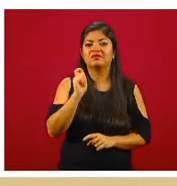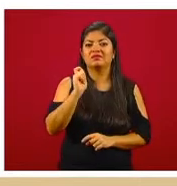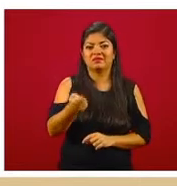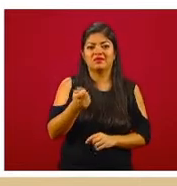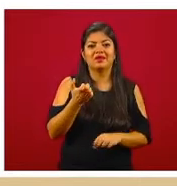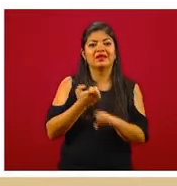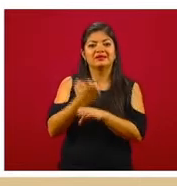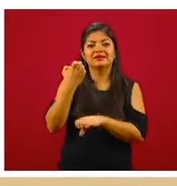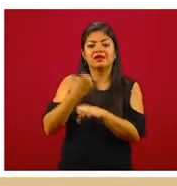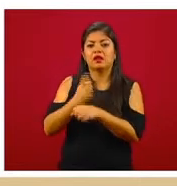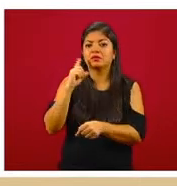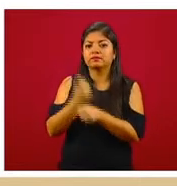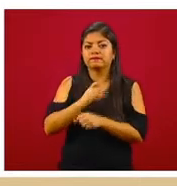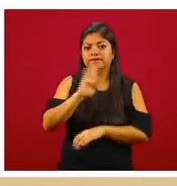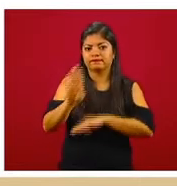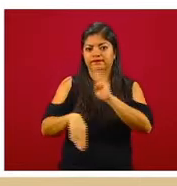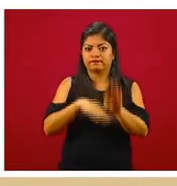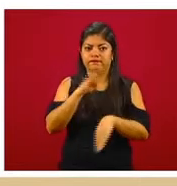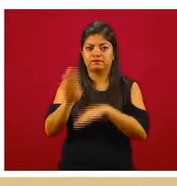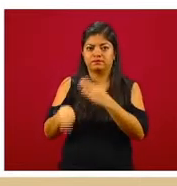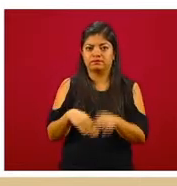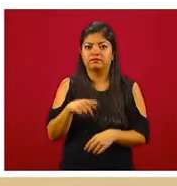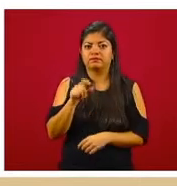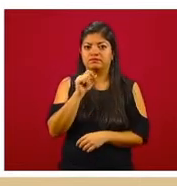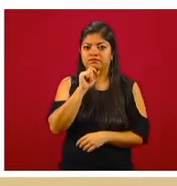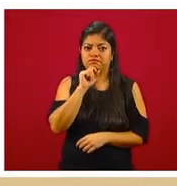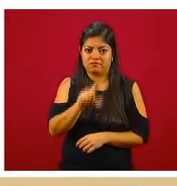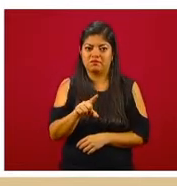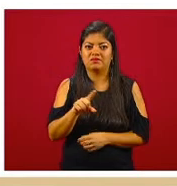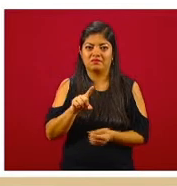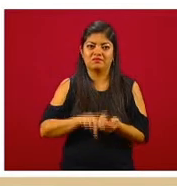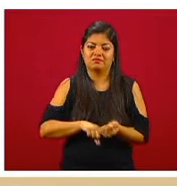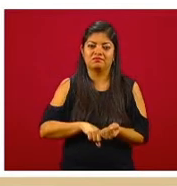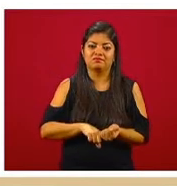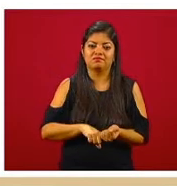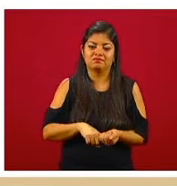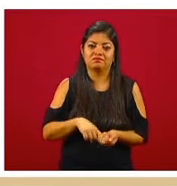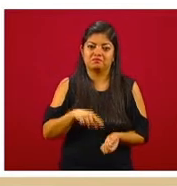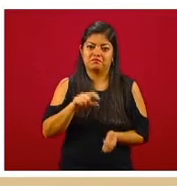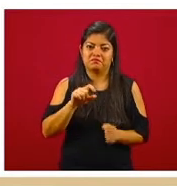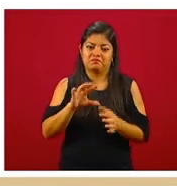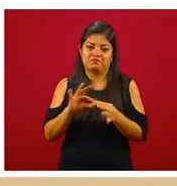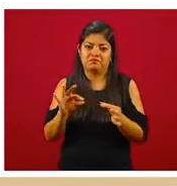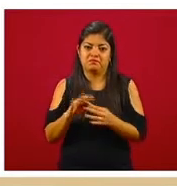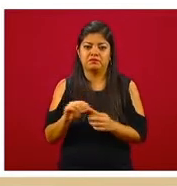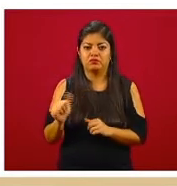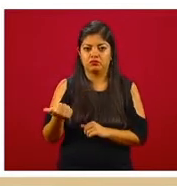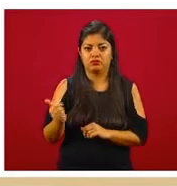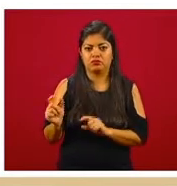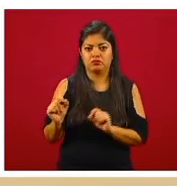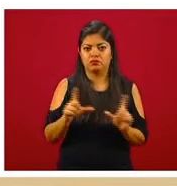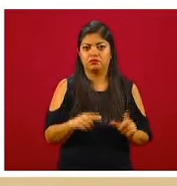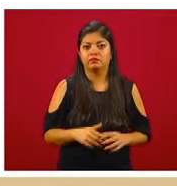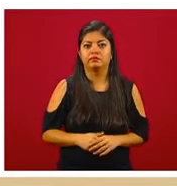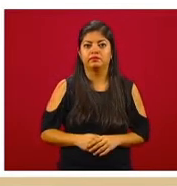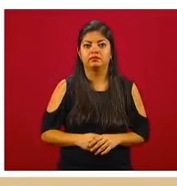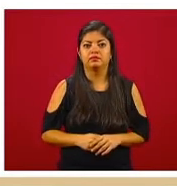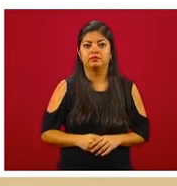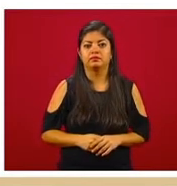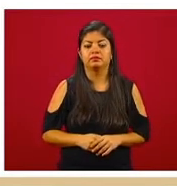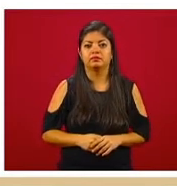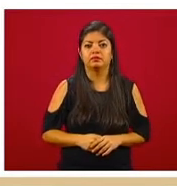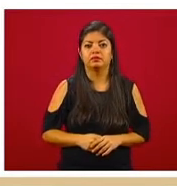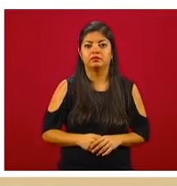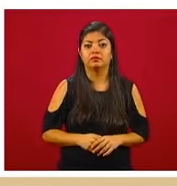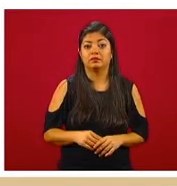different entidades states. federativas, It de hasn't acuerdo a changed. You can la see that they ocurrencia are the de las same. lamentables defunciones. La siguiente, por favor. and they are distributed En la